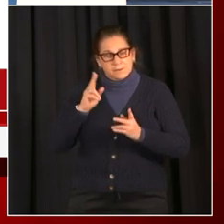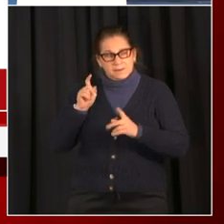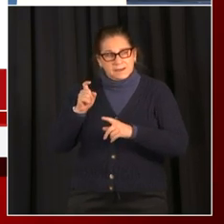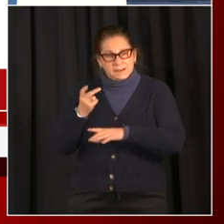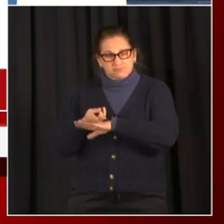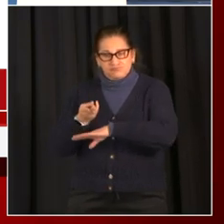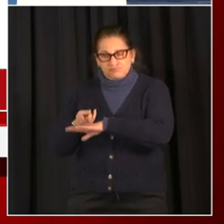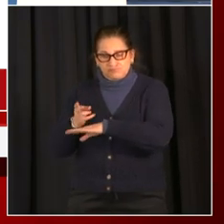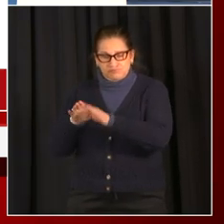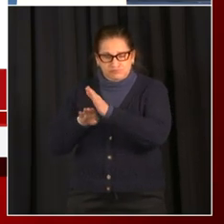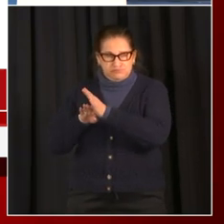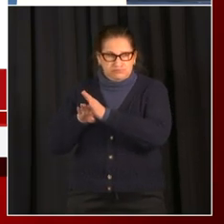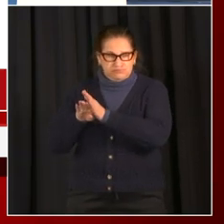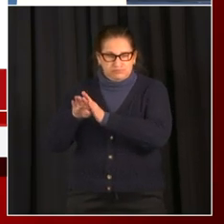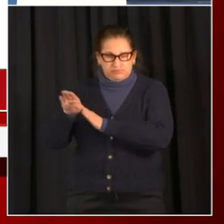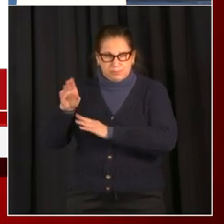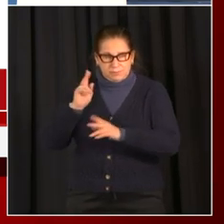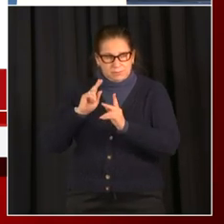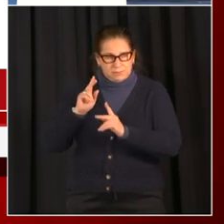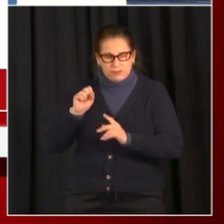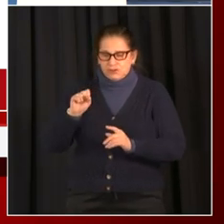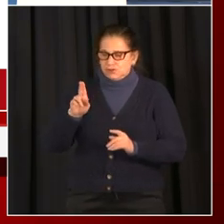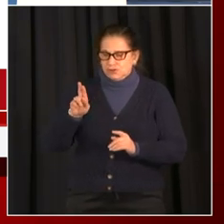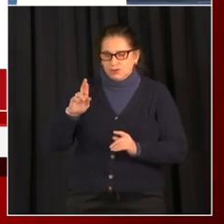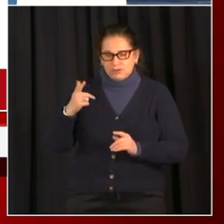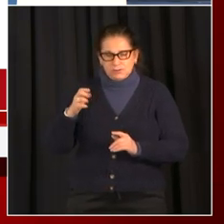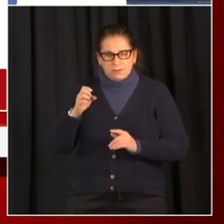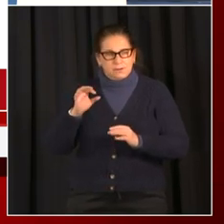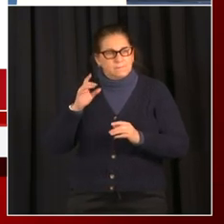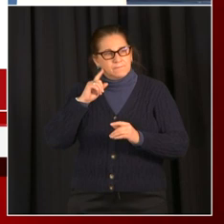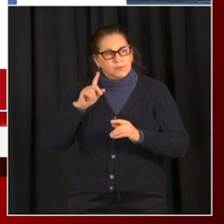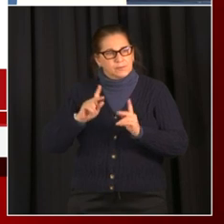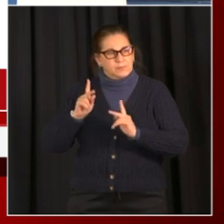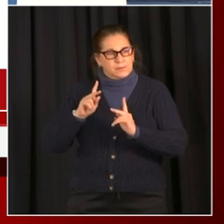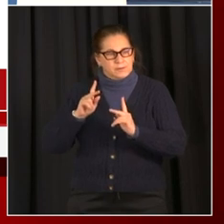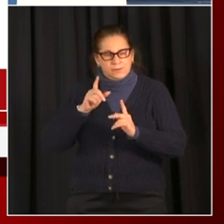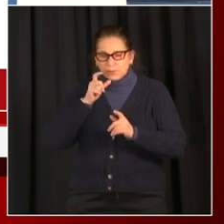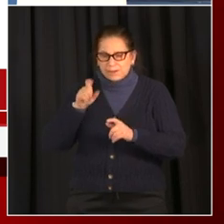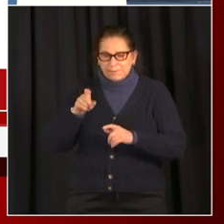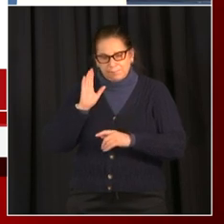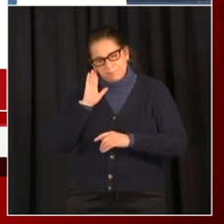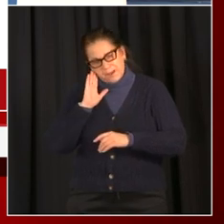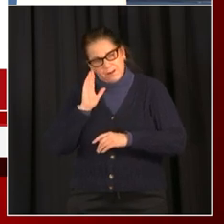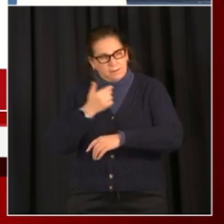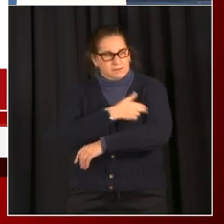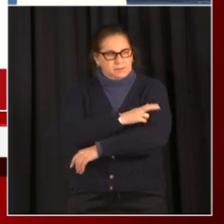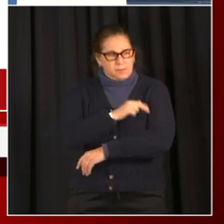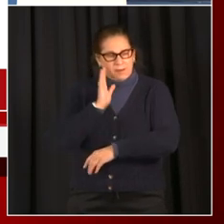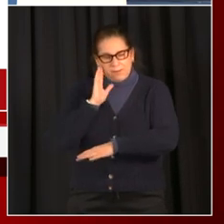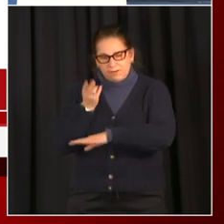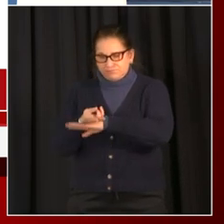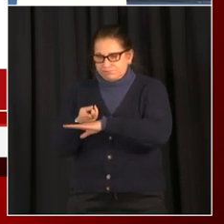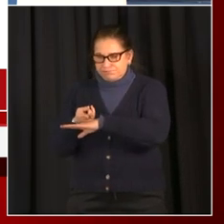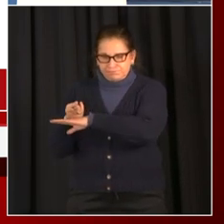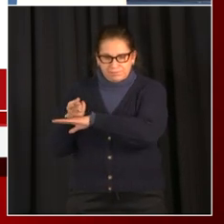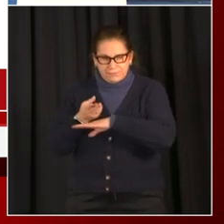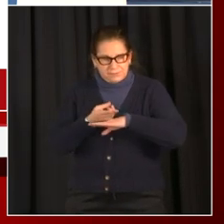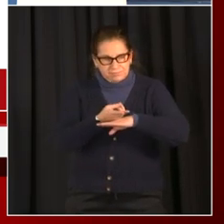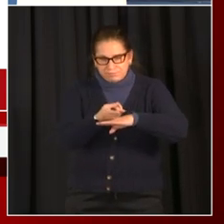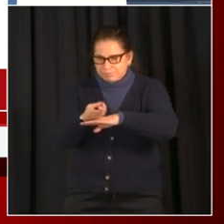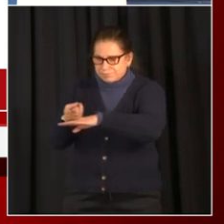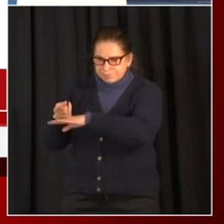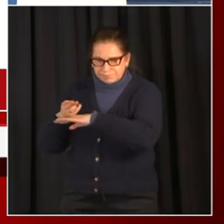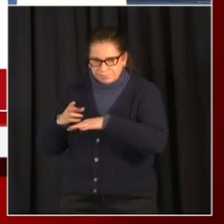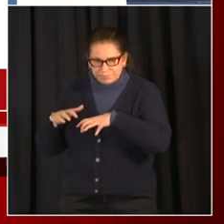within our hospital system that is outside of this number. This is with regular operations. We're currently at